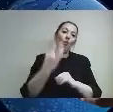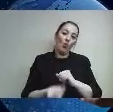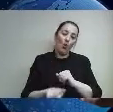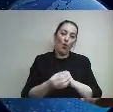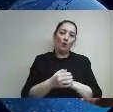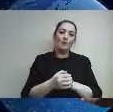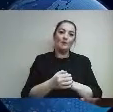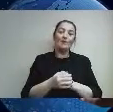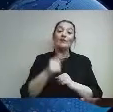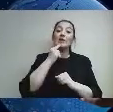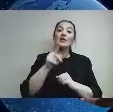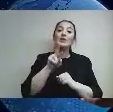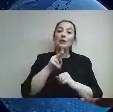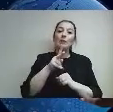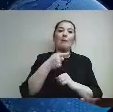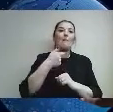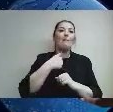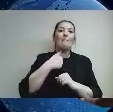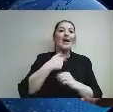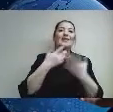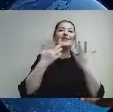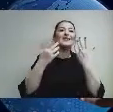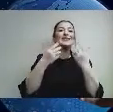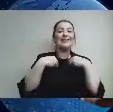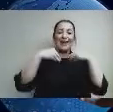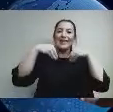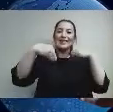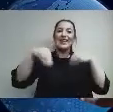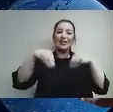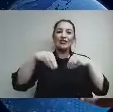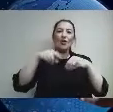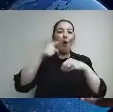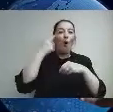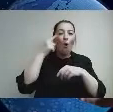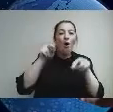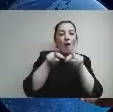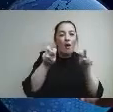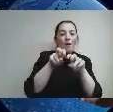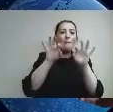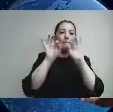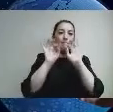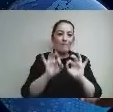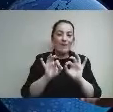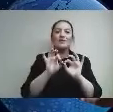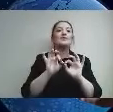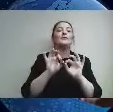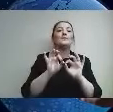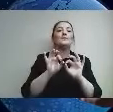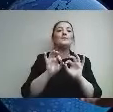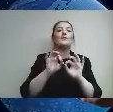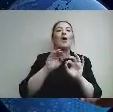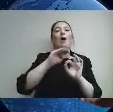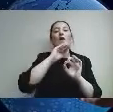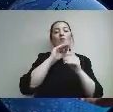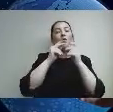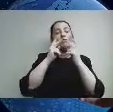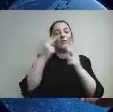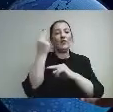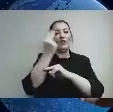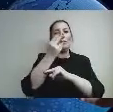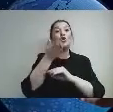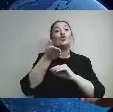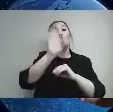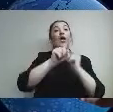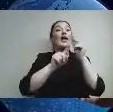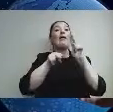junior sales analyst in British Tobacco. Then I moved on to an HR role, and